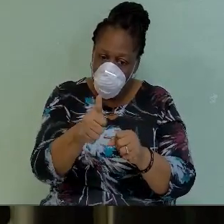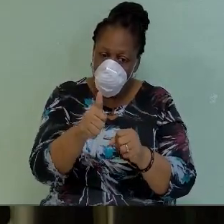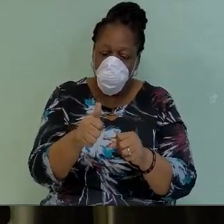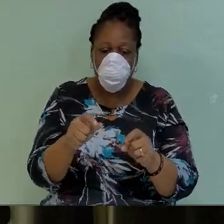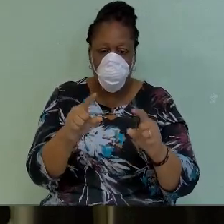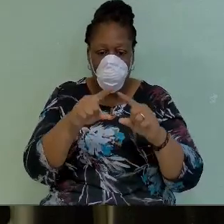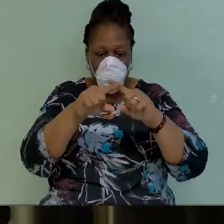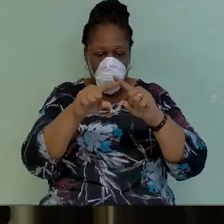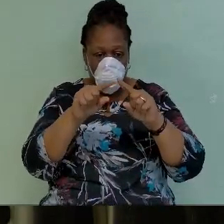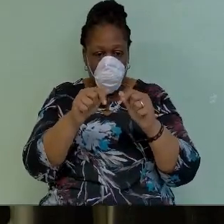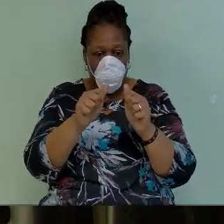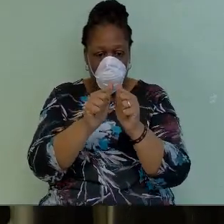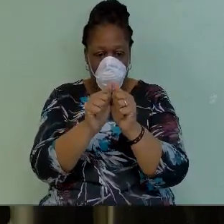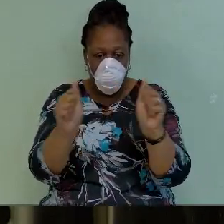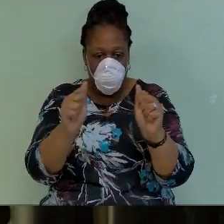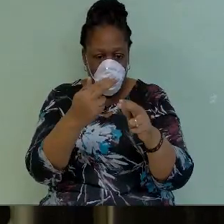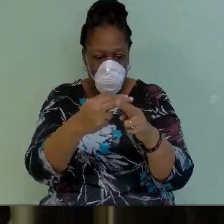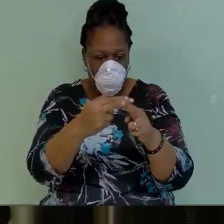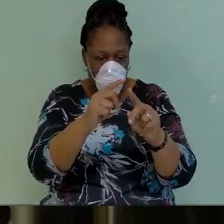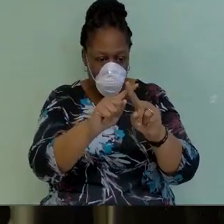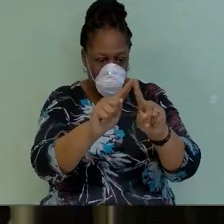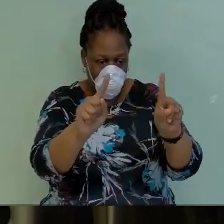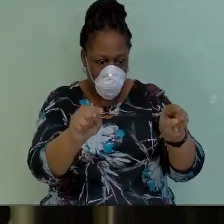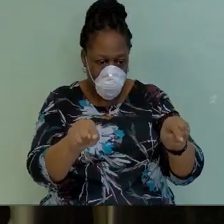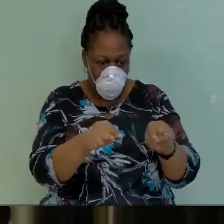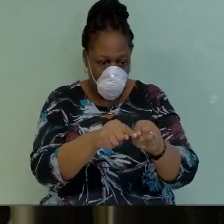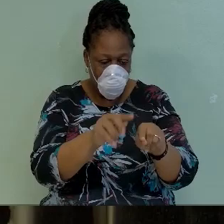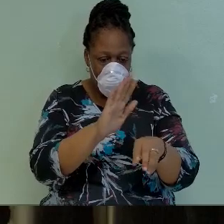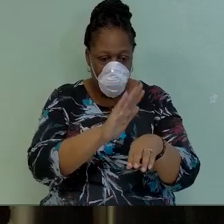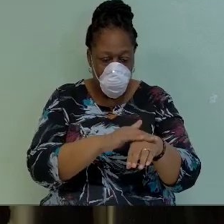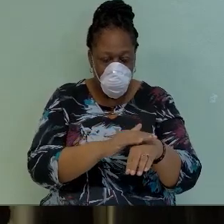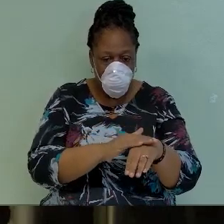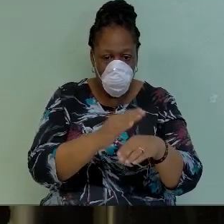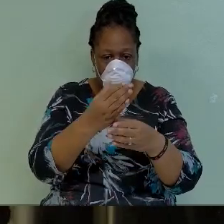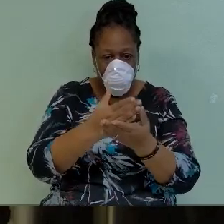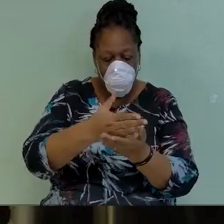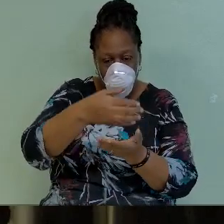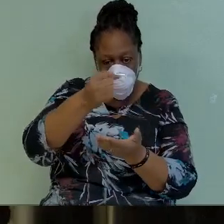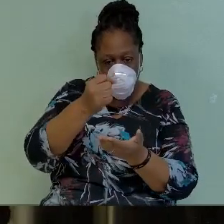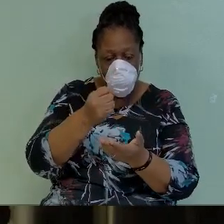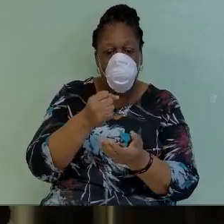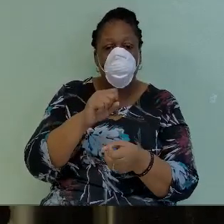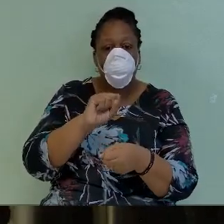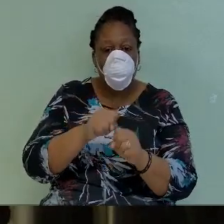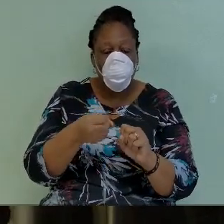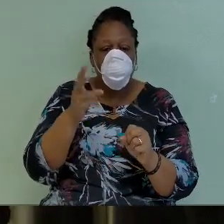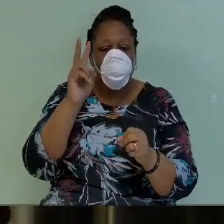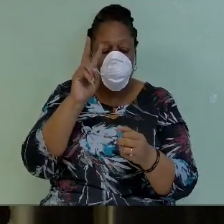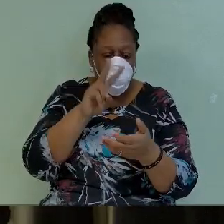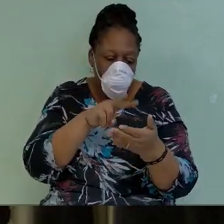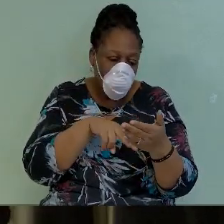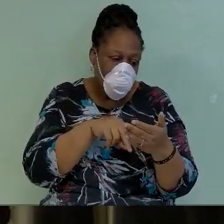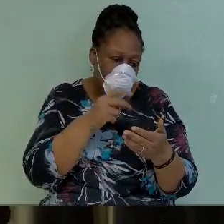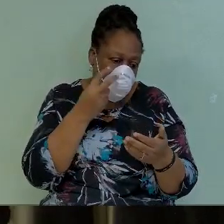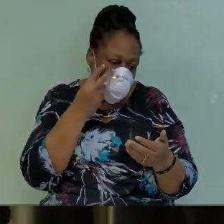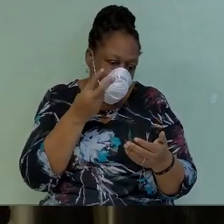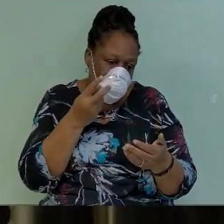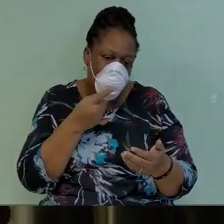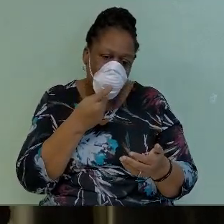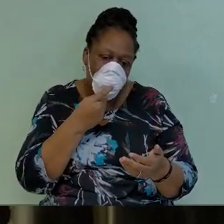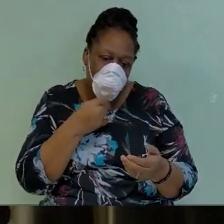supply, and you would be maybe taking a few shortcuts. So we would like to encourage you to ensure that